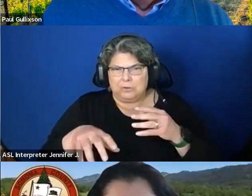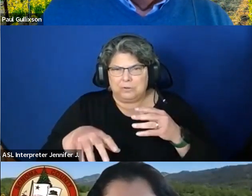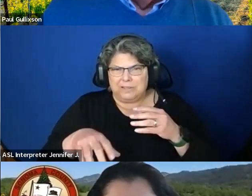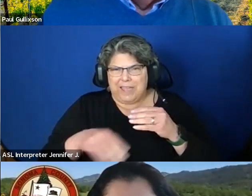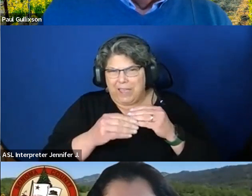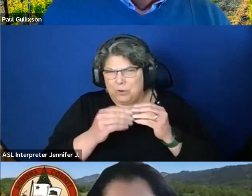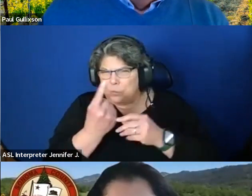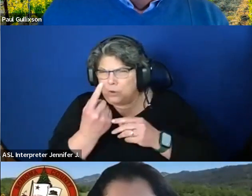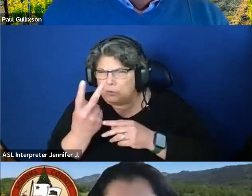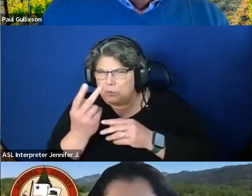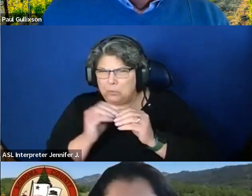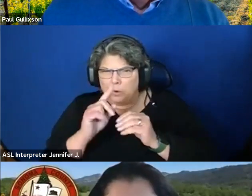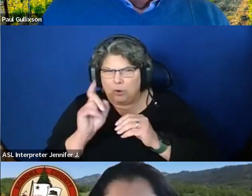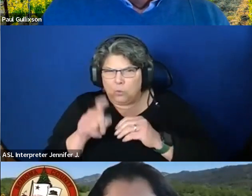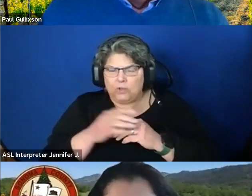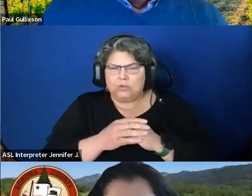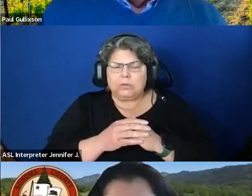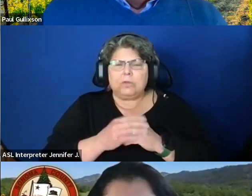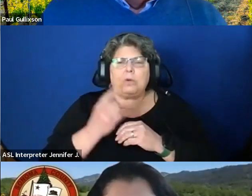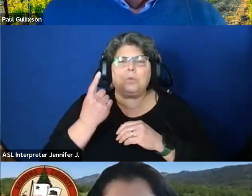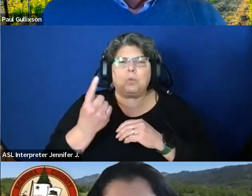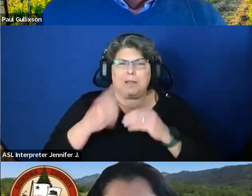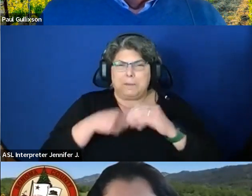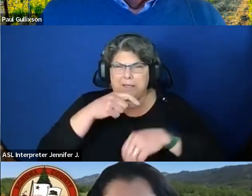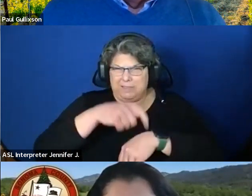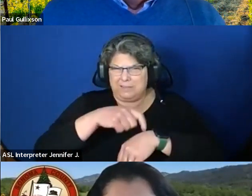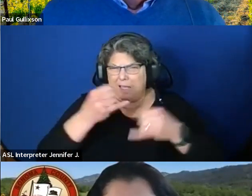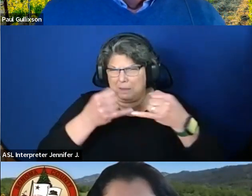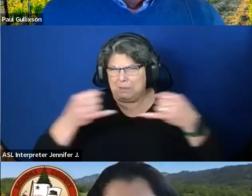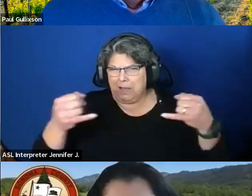1 or 2 more questions. One is really about timeline, and